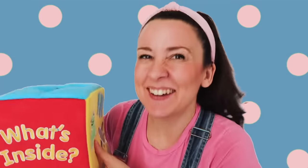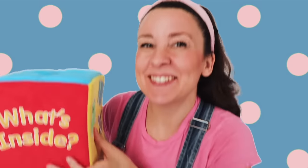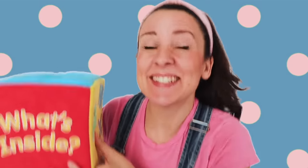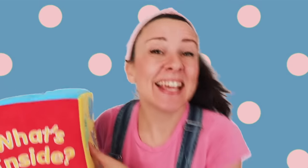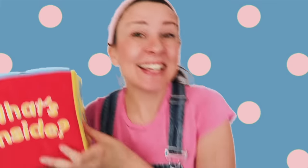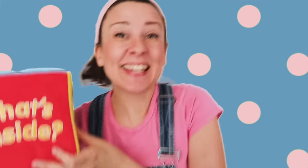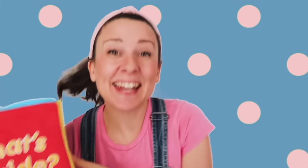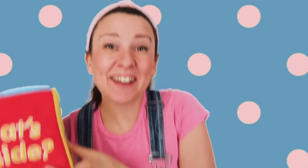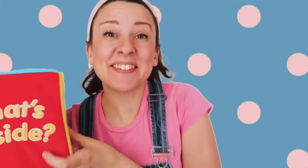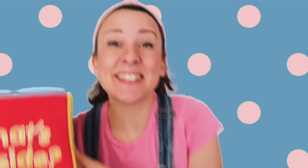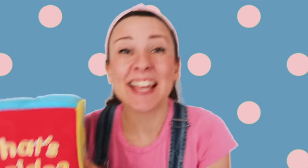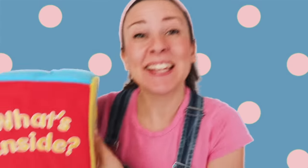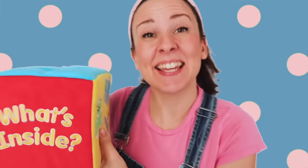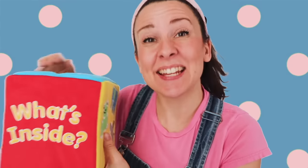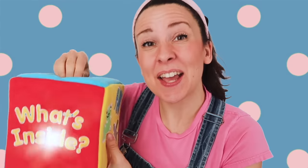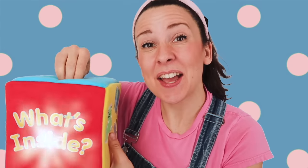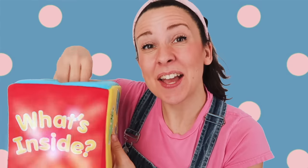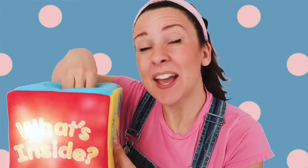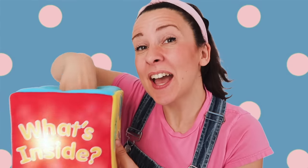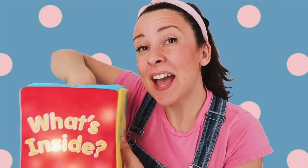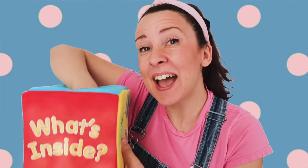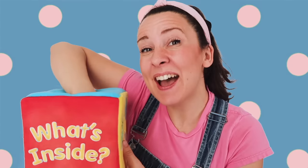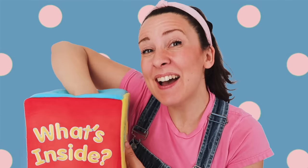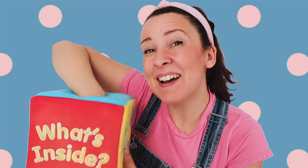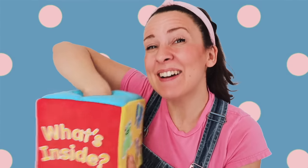Take it out, take it out, take it